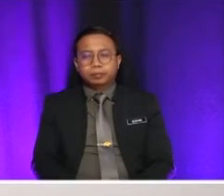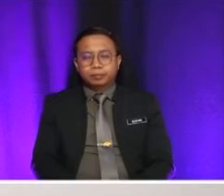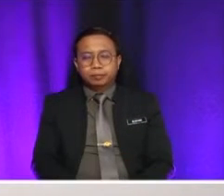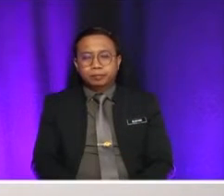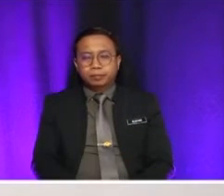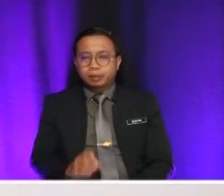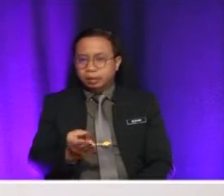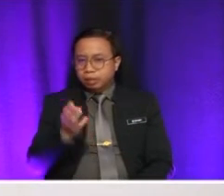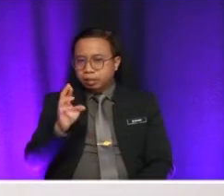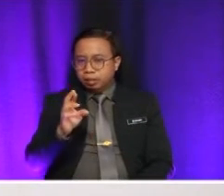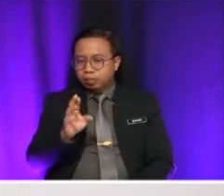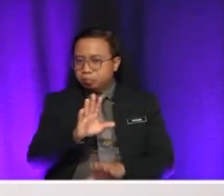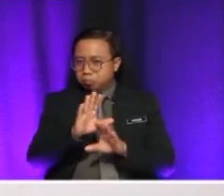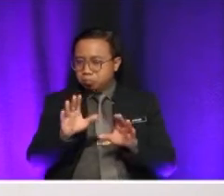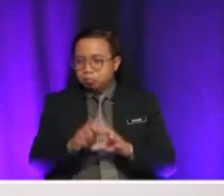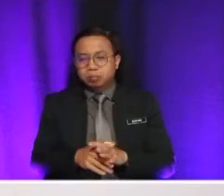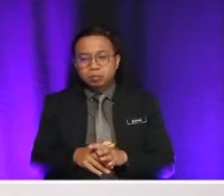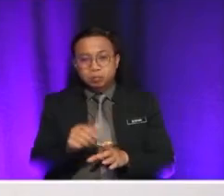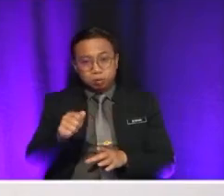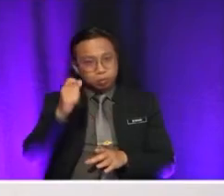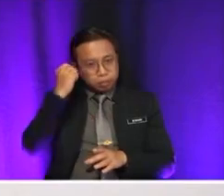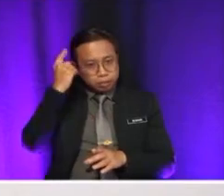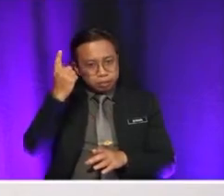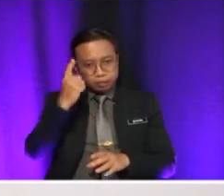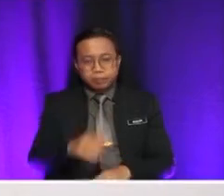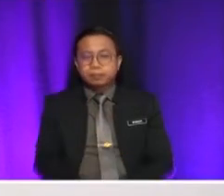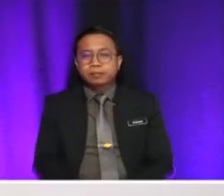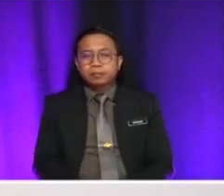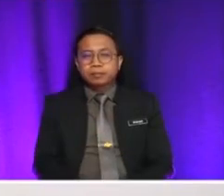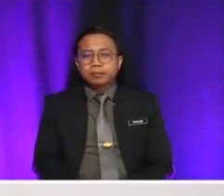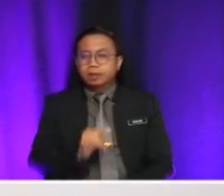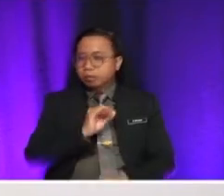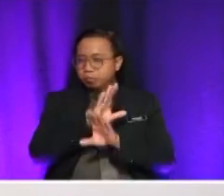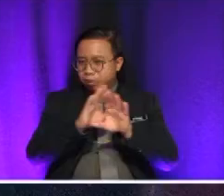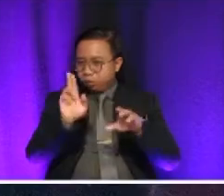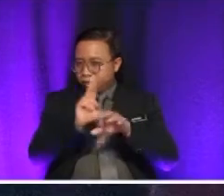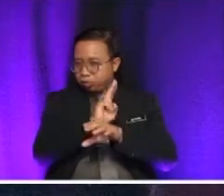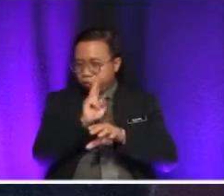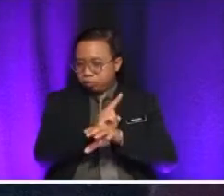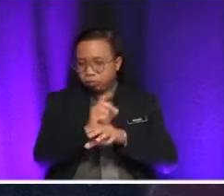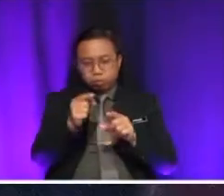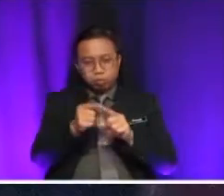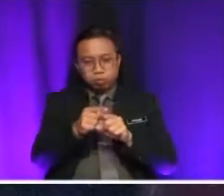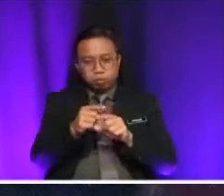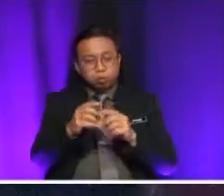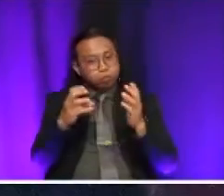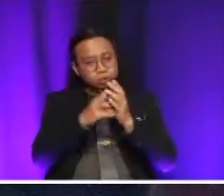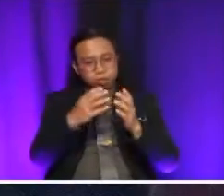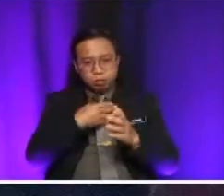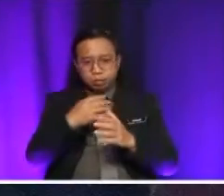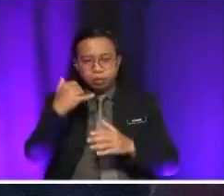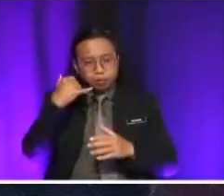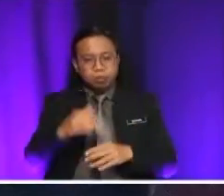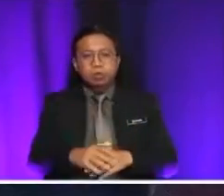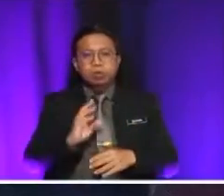interesting were fact as not well. the same ball. So now you understand, Yes, Shafiqah? I understand now, so I cannot use that to charge my phone. All right, sadly. okay, so now